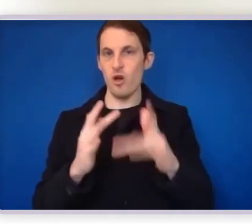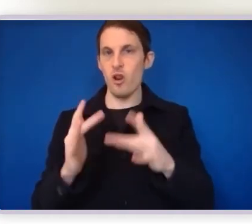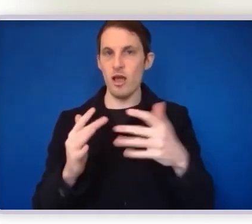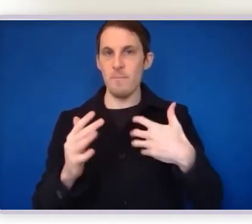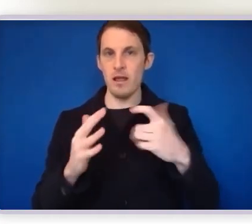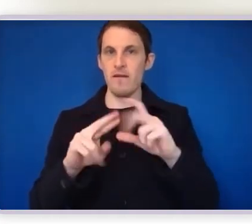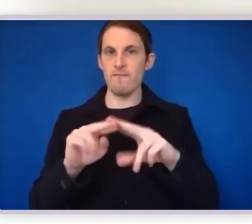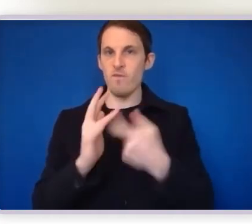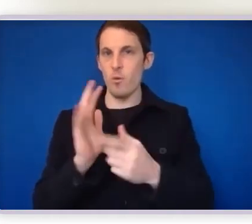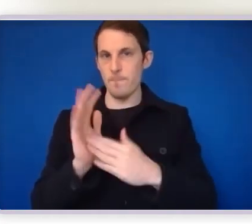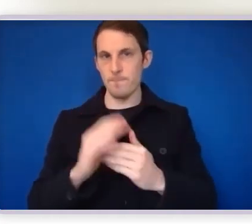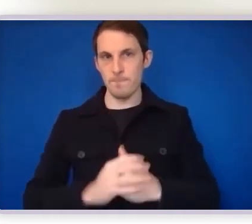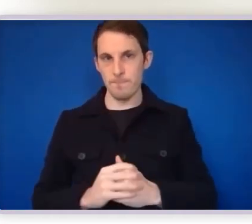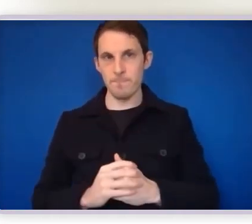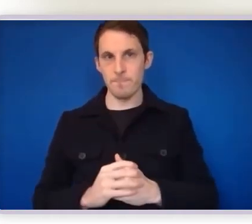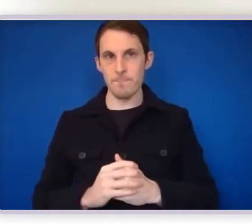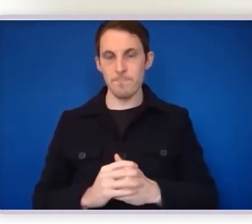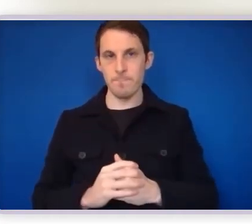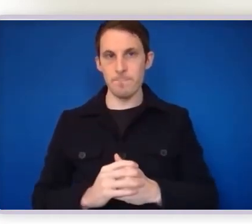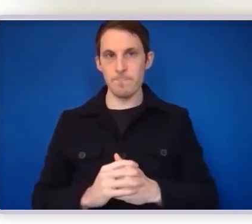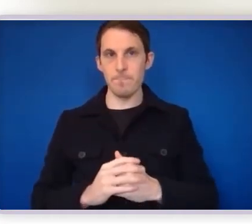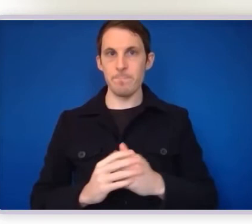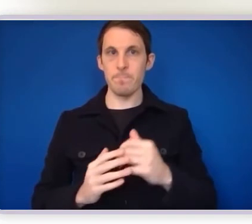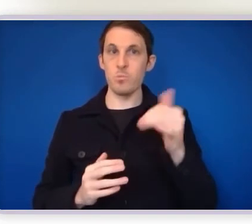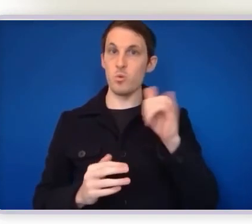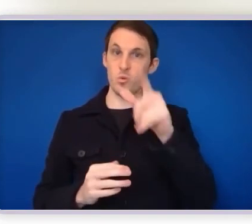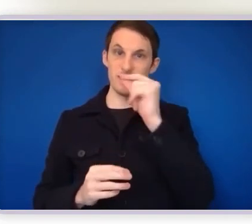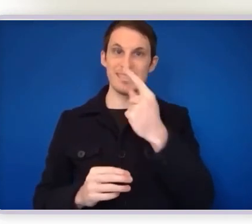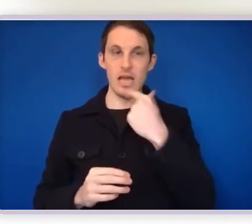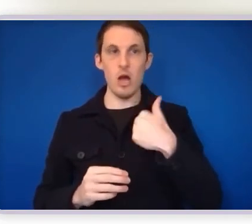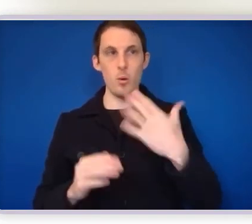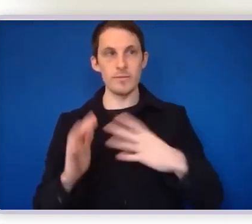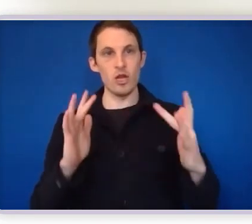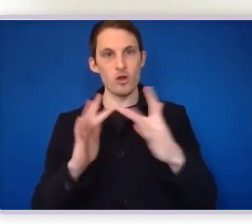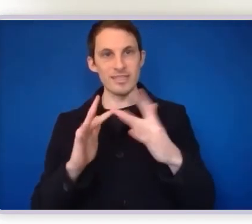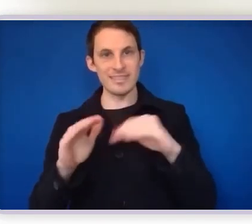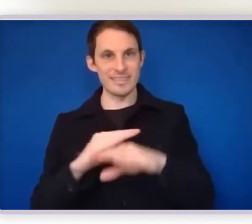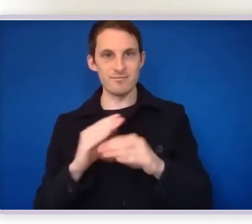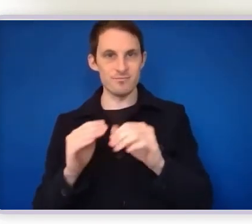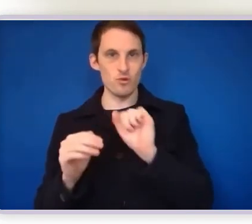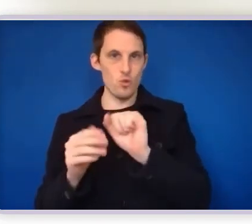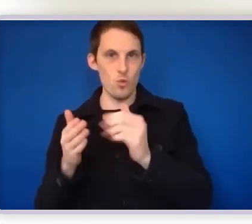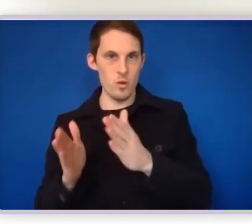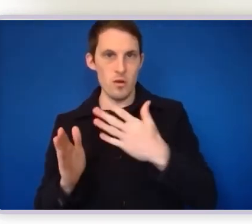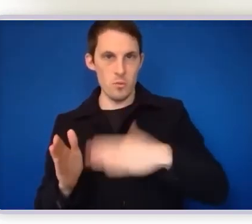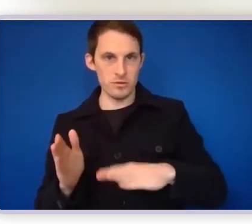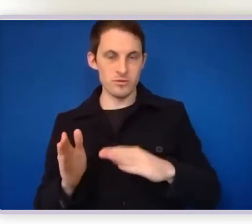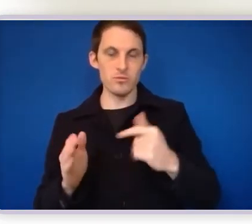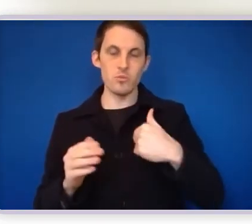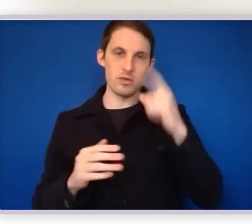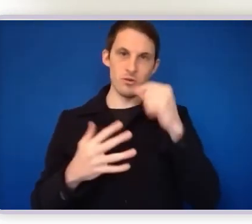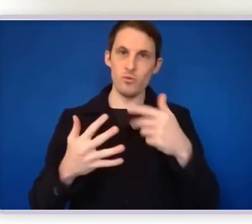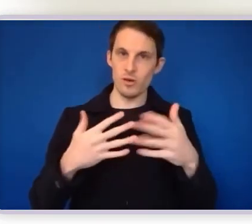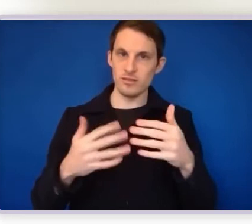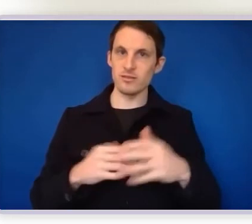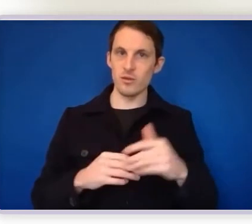indicate that you'd like to be contacted in a certain way at a certain time, and we'll do that. We will usually try and be